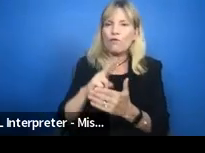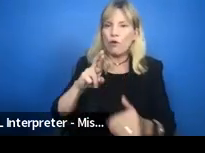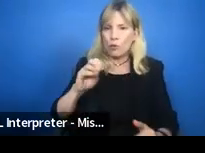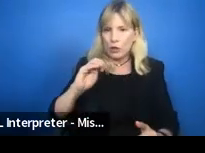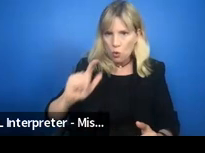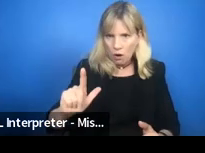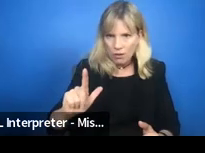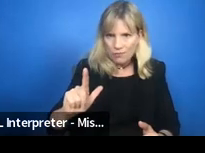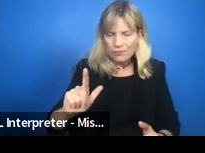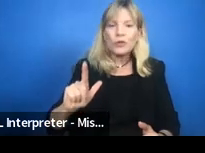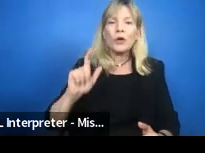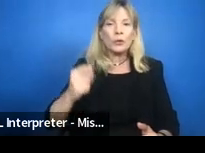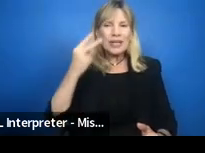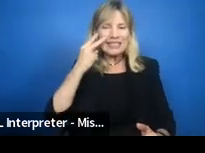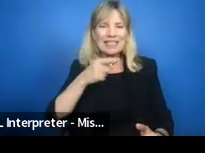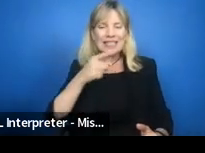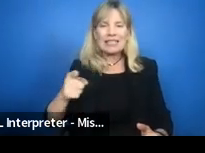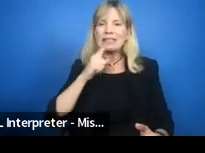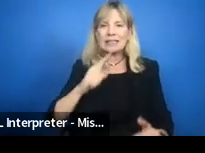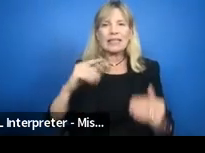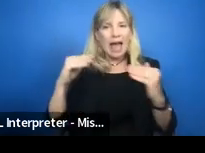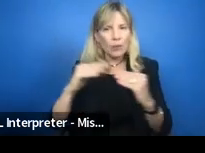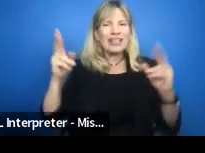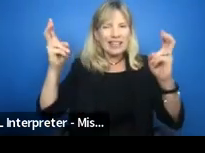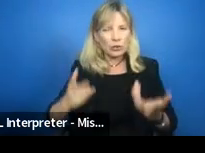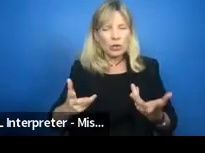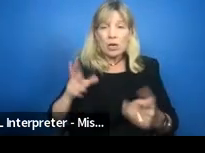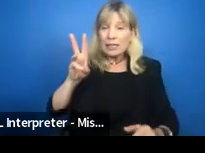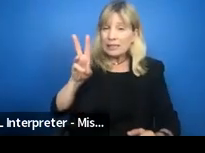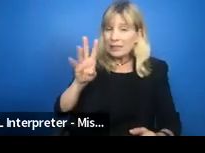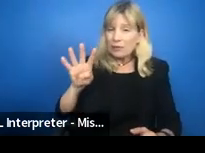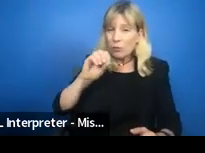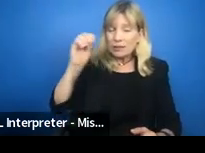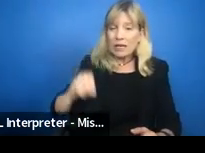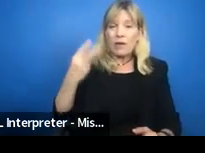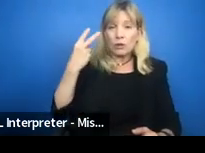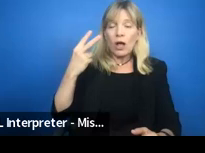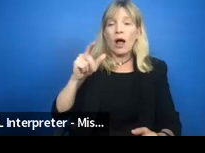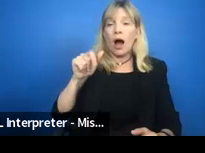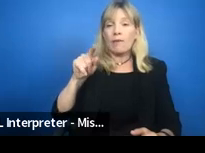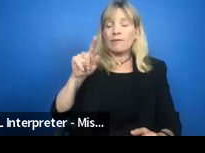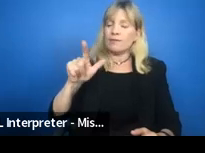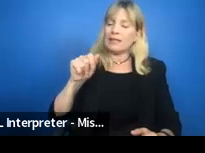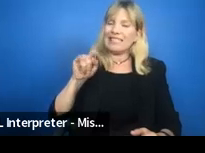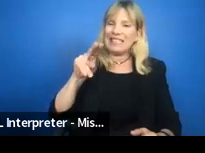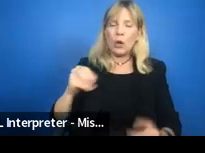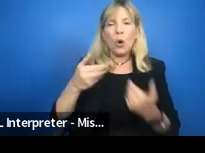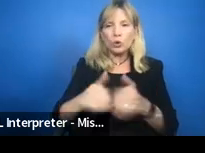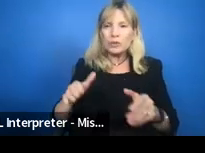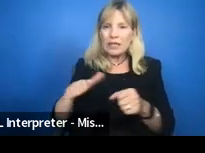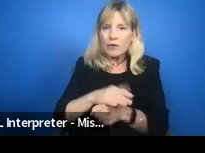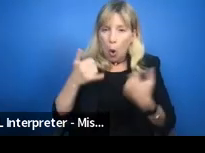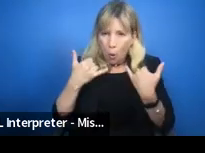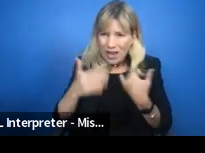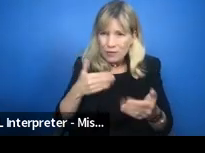see here that this is an equity issue. 64% of Latinos losing coverage while still